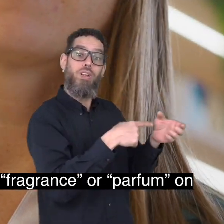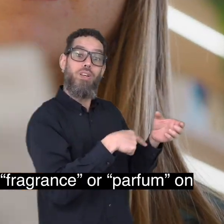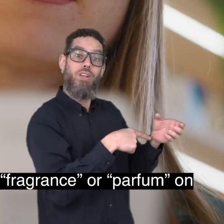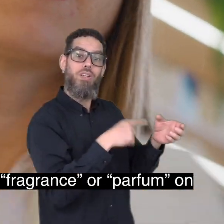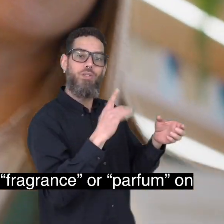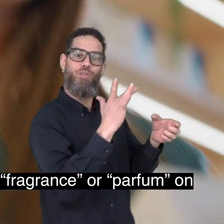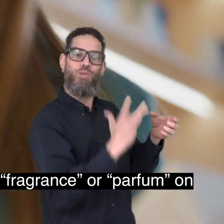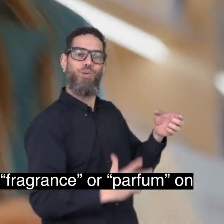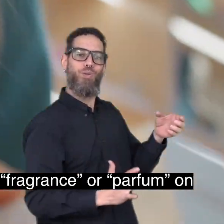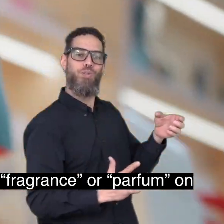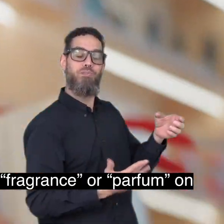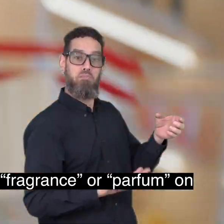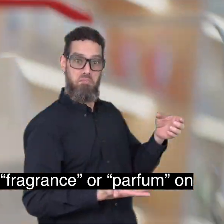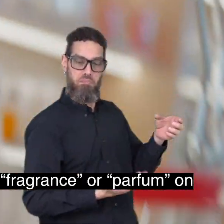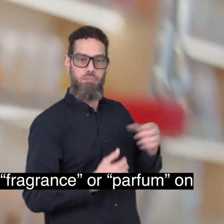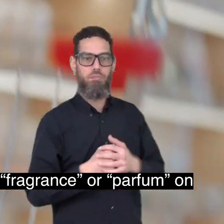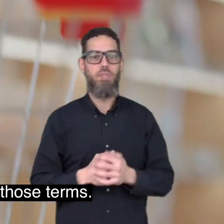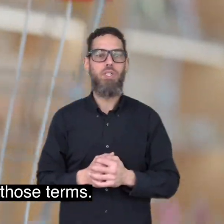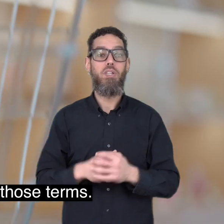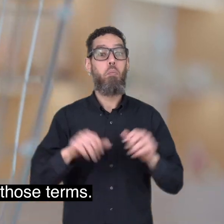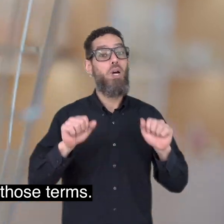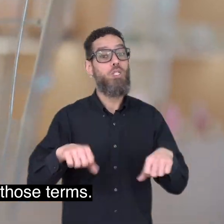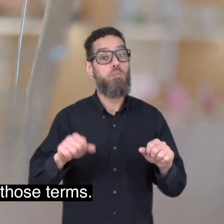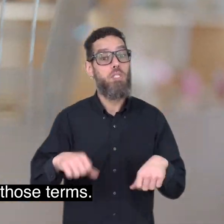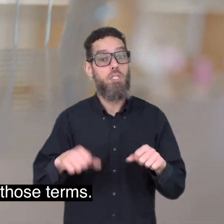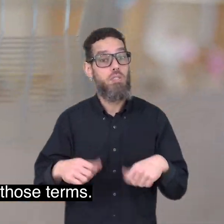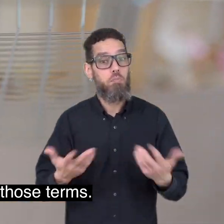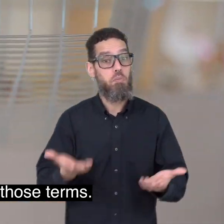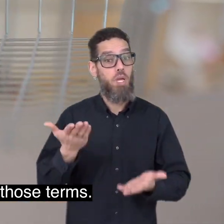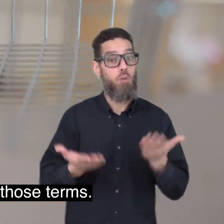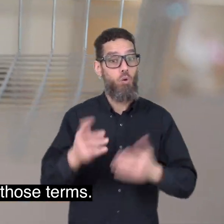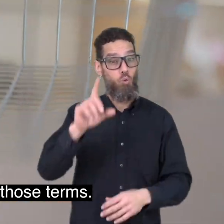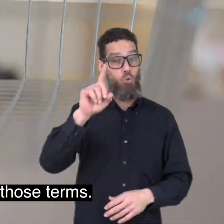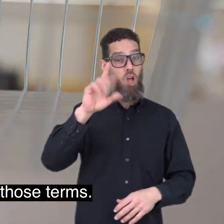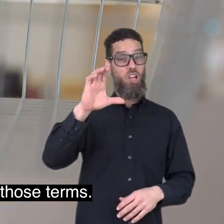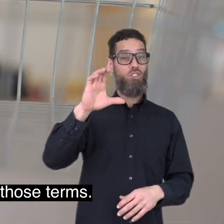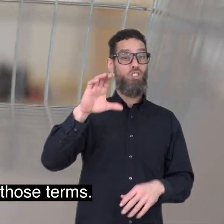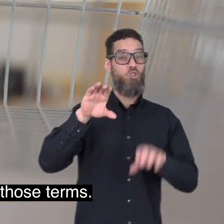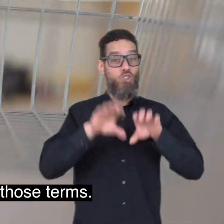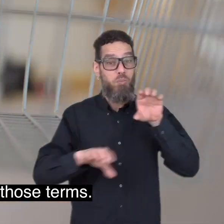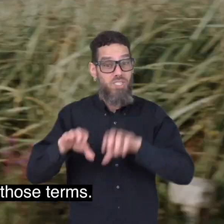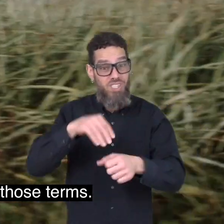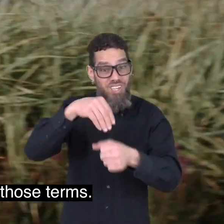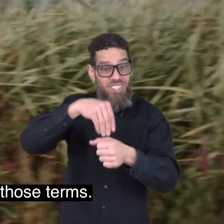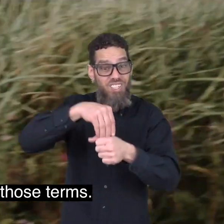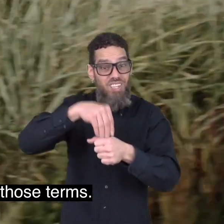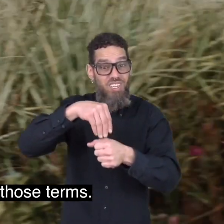or parfum on product labels. Over 100 ingredients can be contained under those